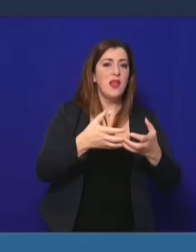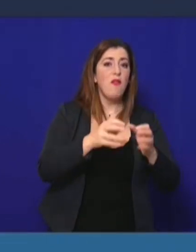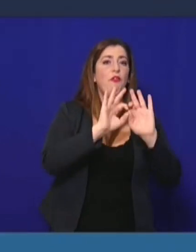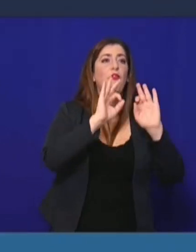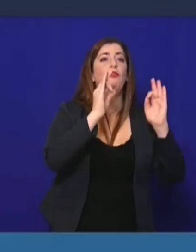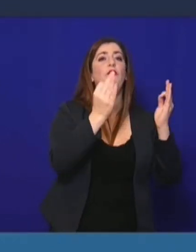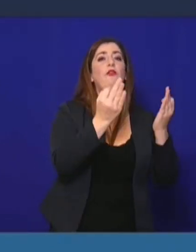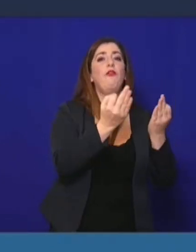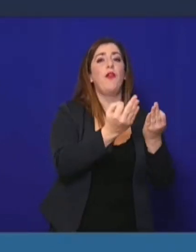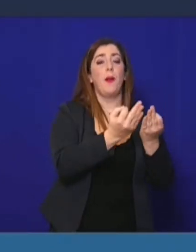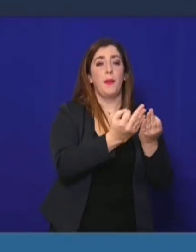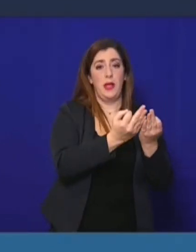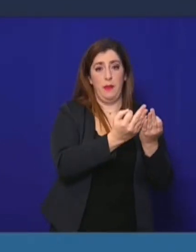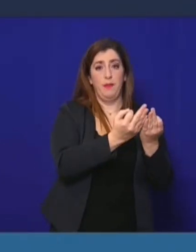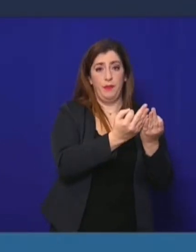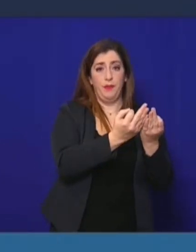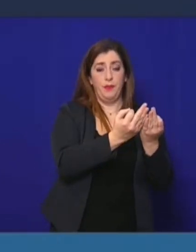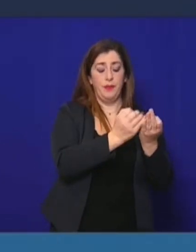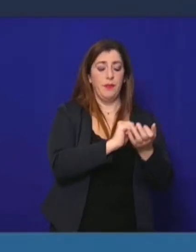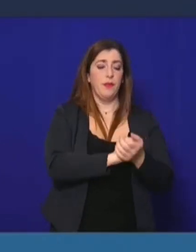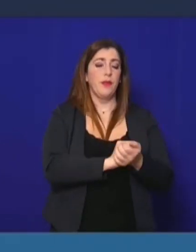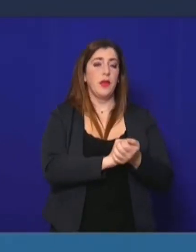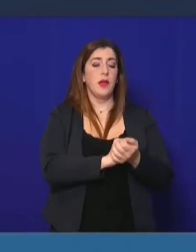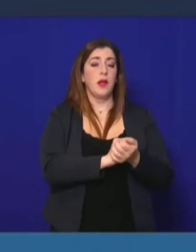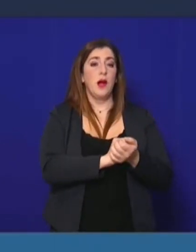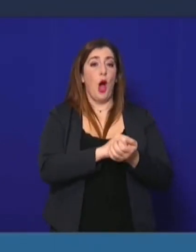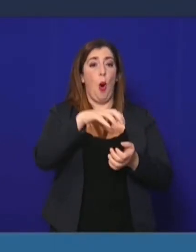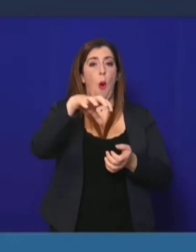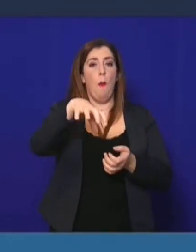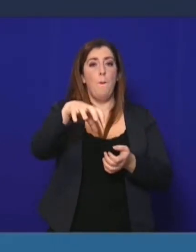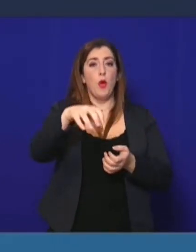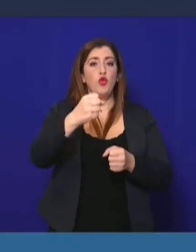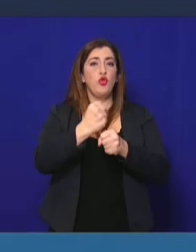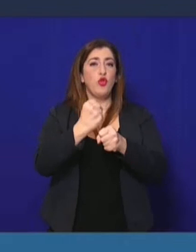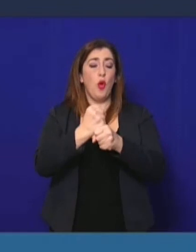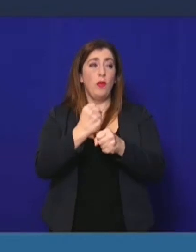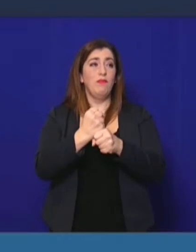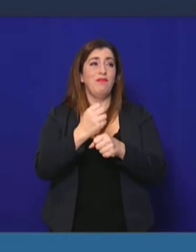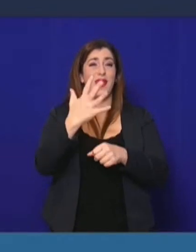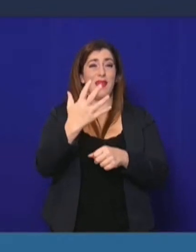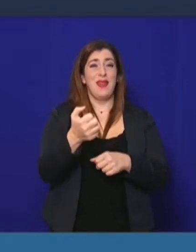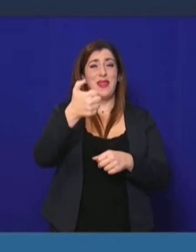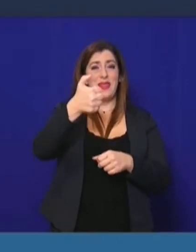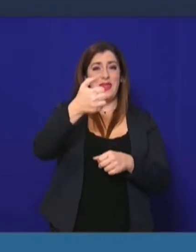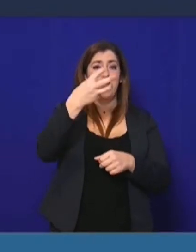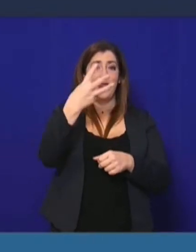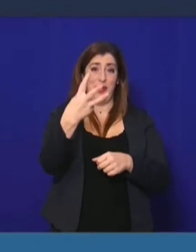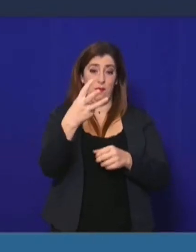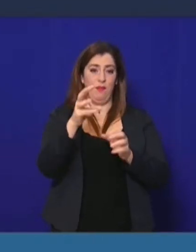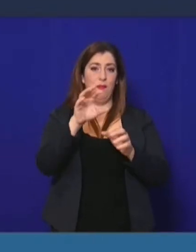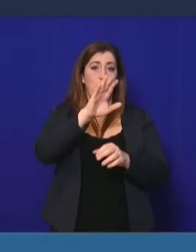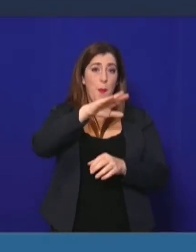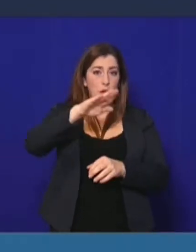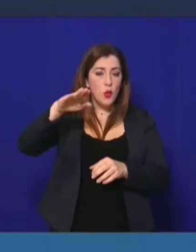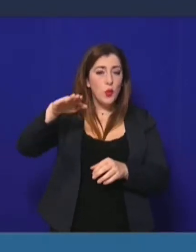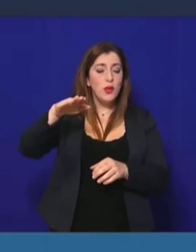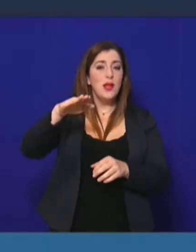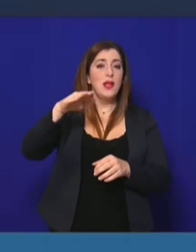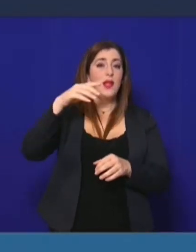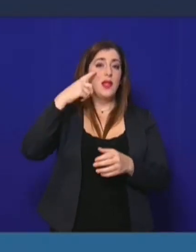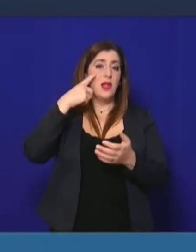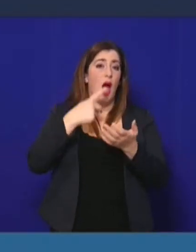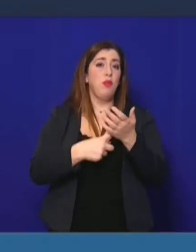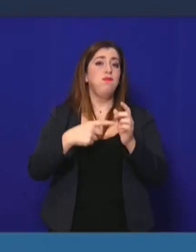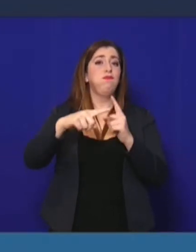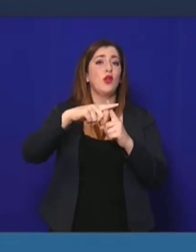f'clusters li huma relatati mal-household. Fuq il-postijiet ta' xogħol qed baqgħna wkoll kellna 63 cases, kellna nies li kellhom